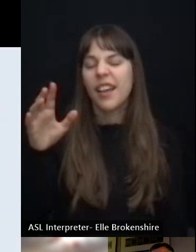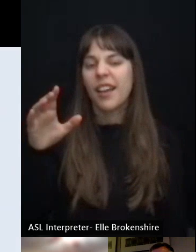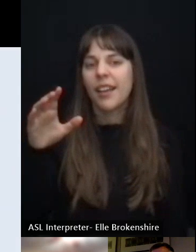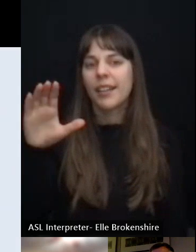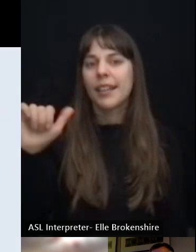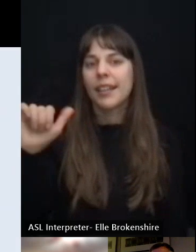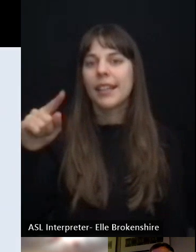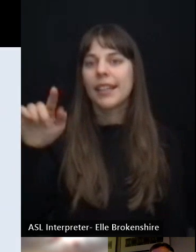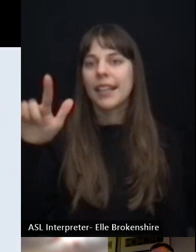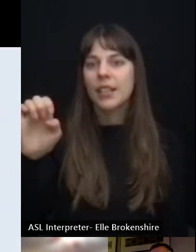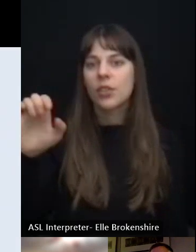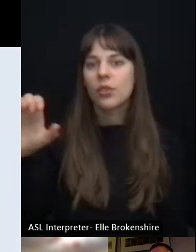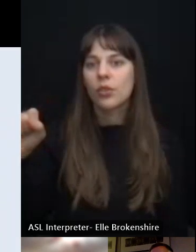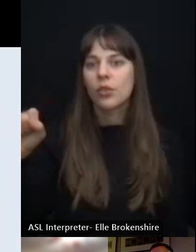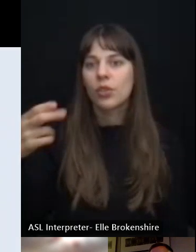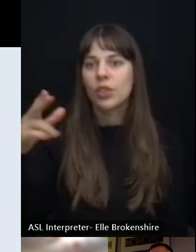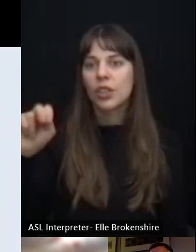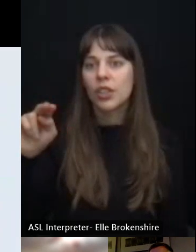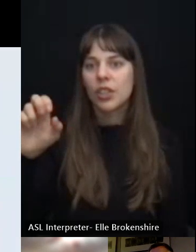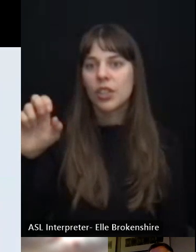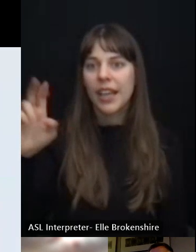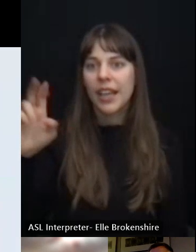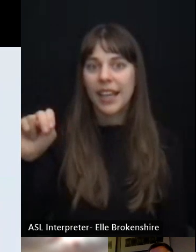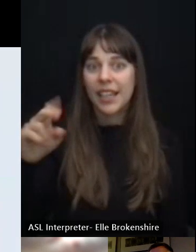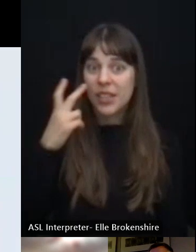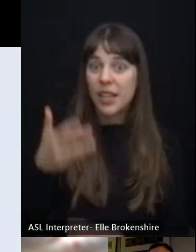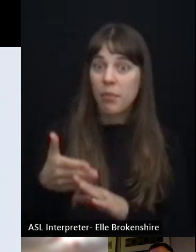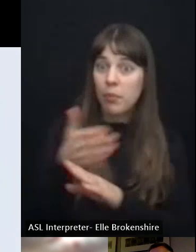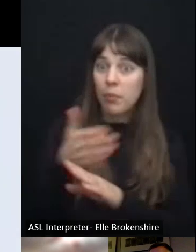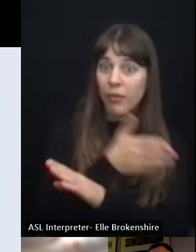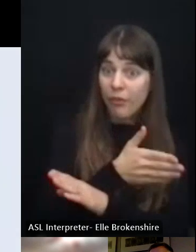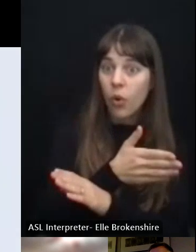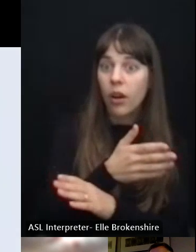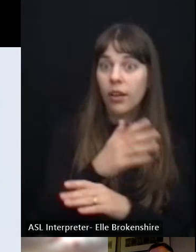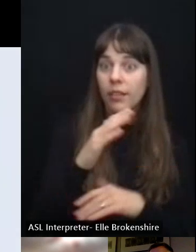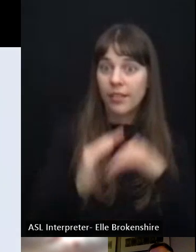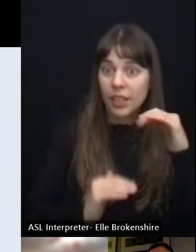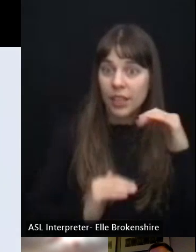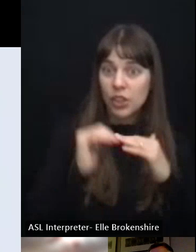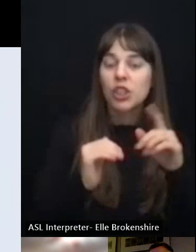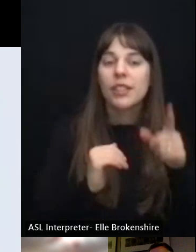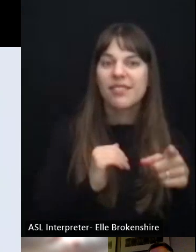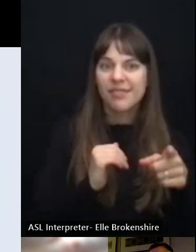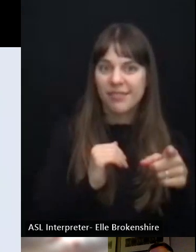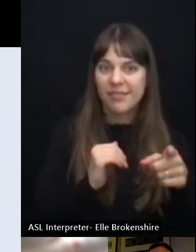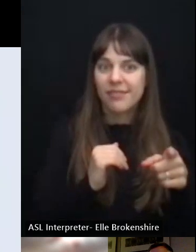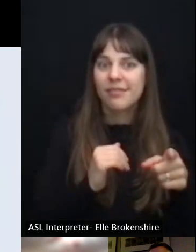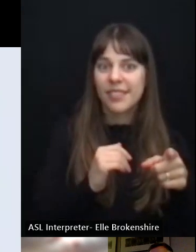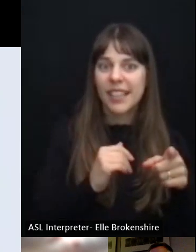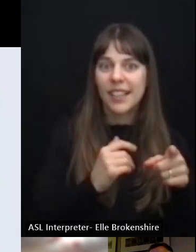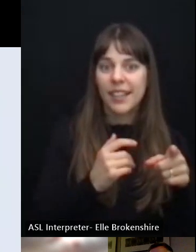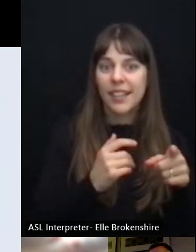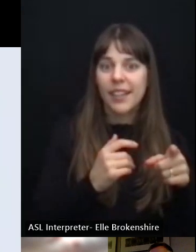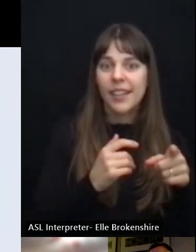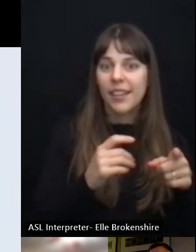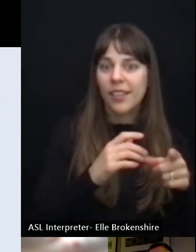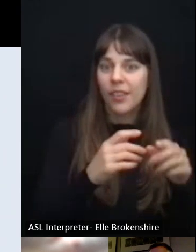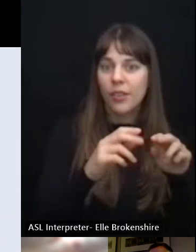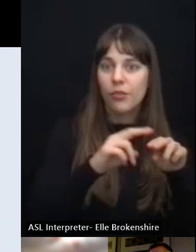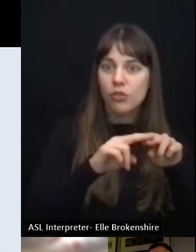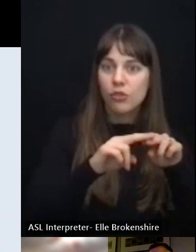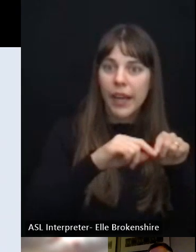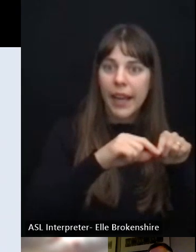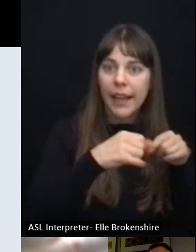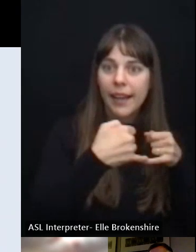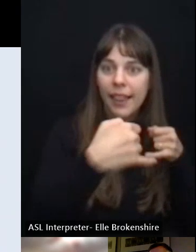before construction, and all of the rail was replaced. The grade crossing was replaced. Underneath the rail, there's railroad ties